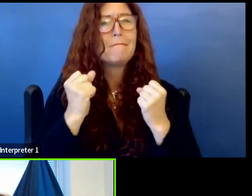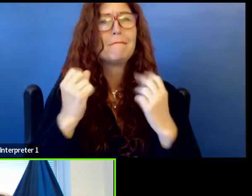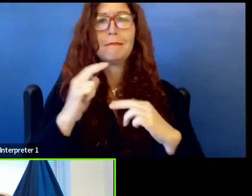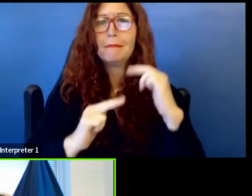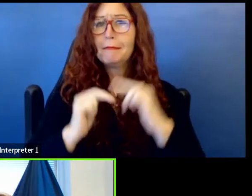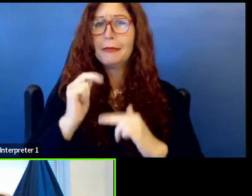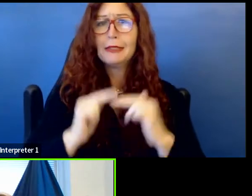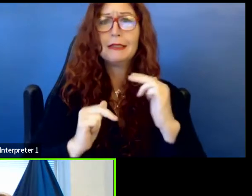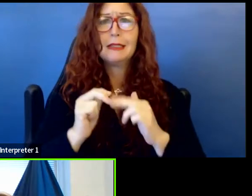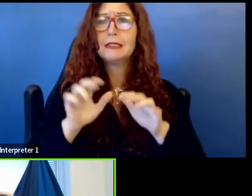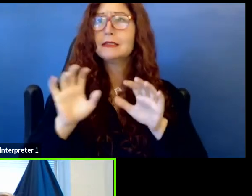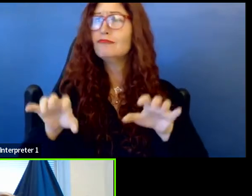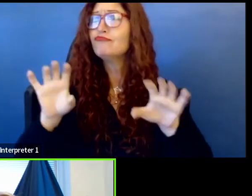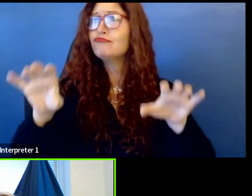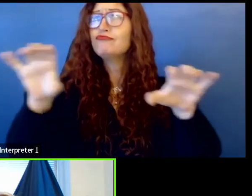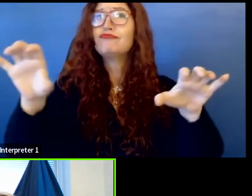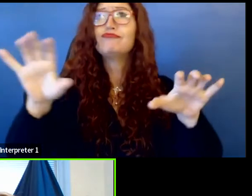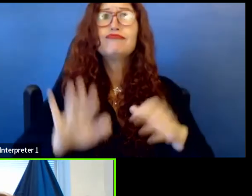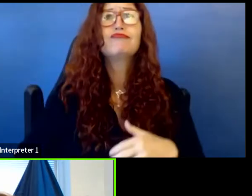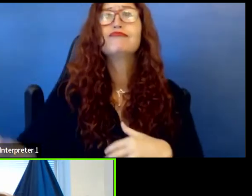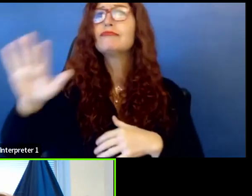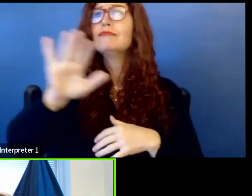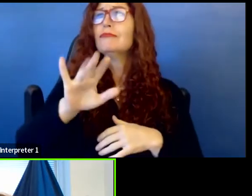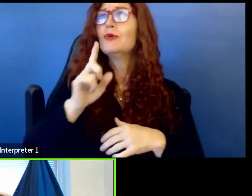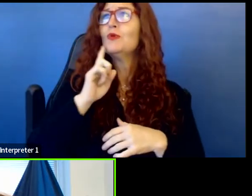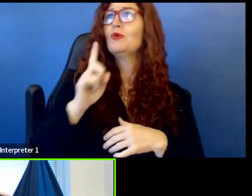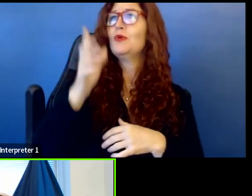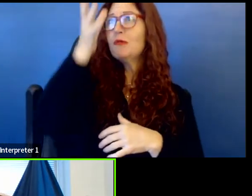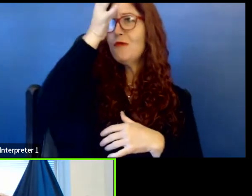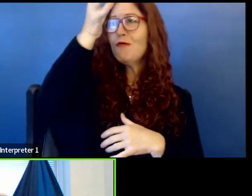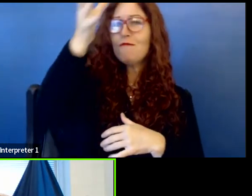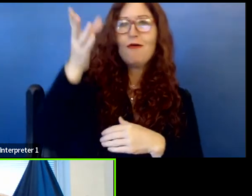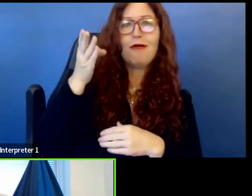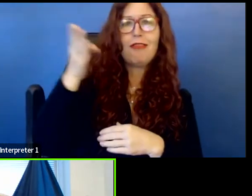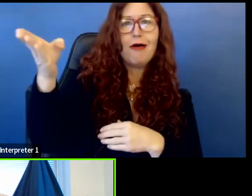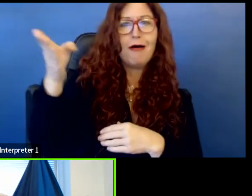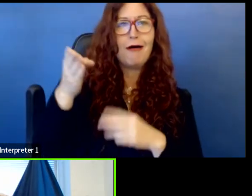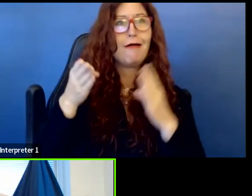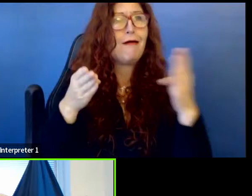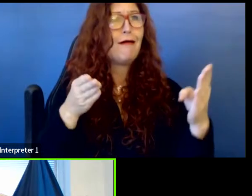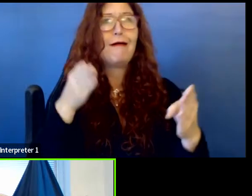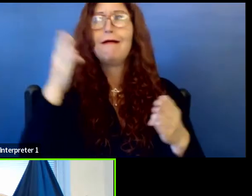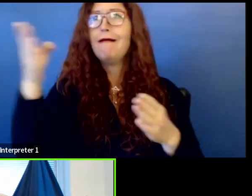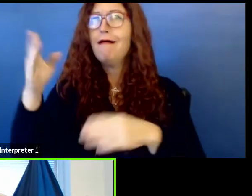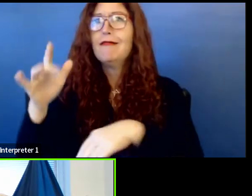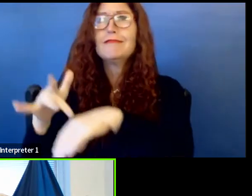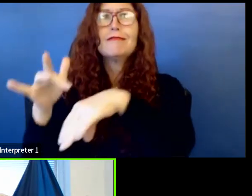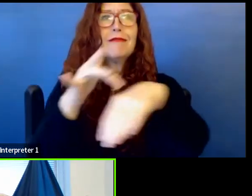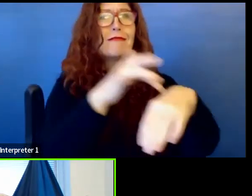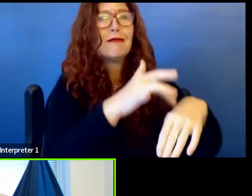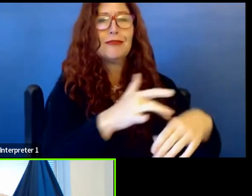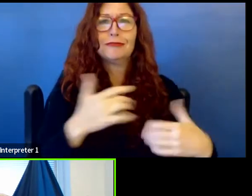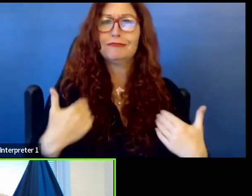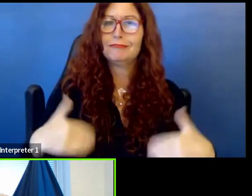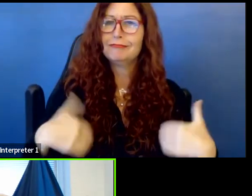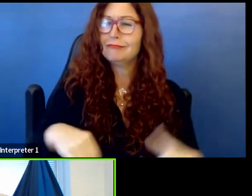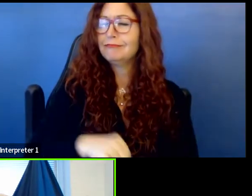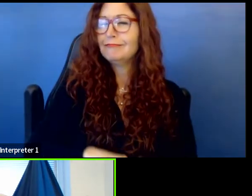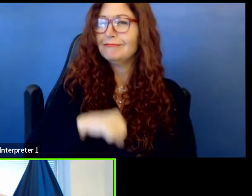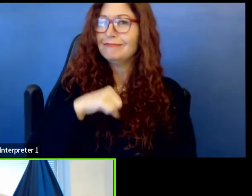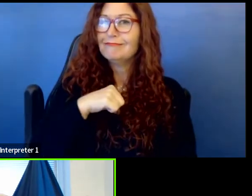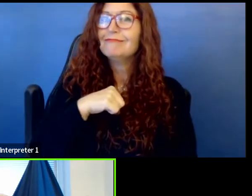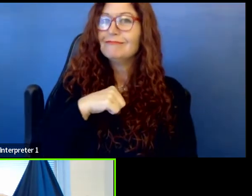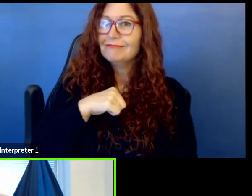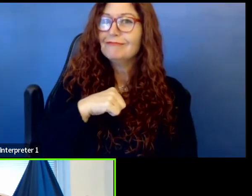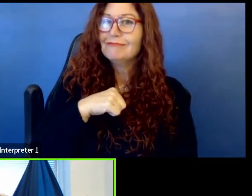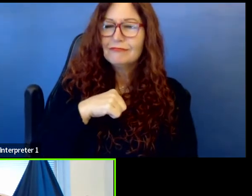downtown cleveland listening to him talk with pride about the projects he worked on gave me a deep appreciation for the work of those in the construction